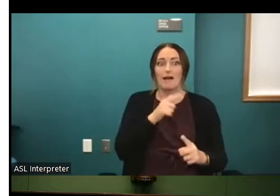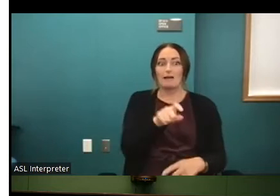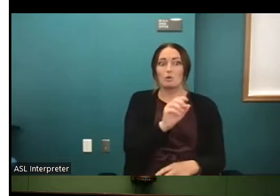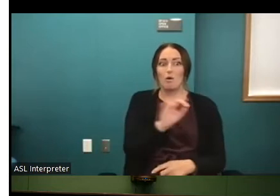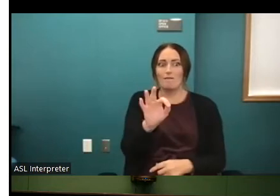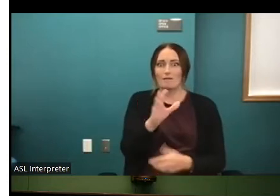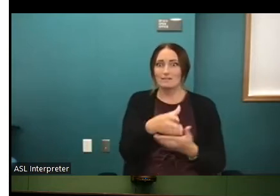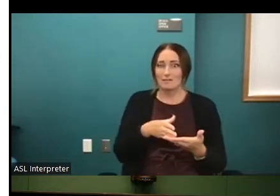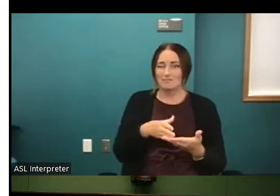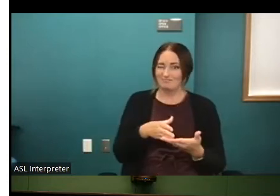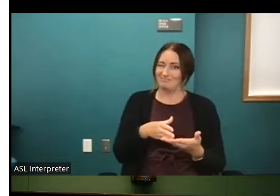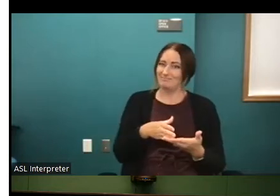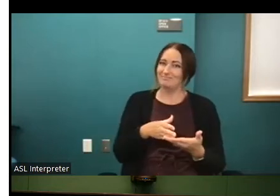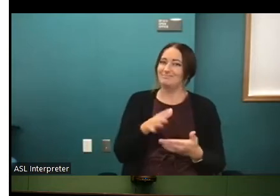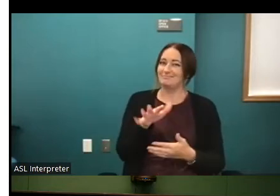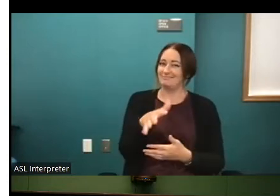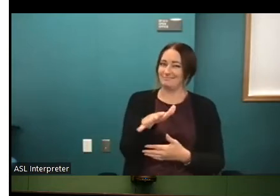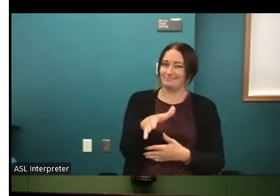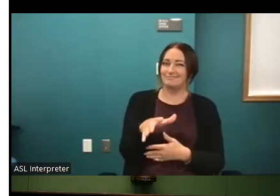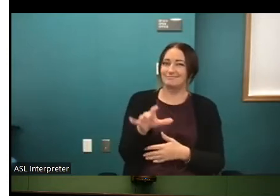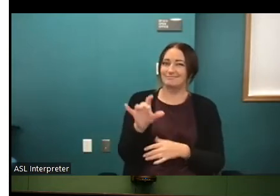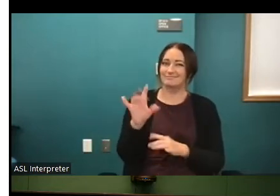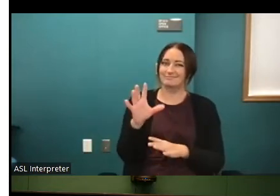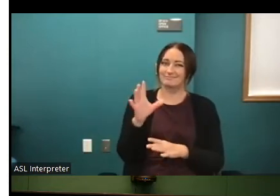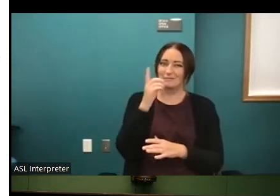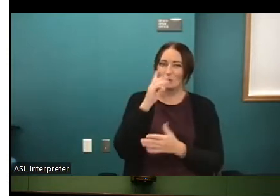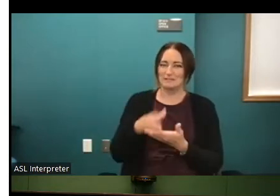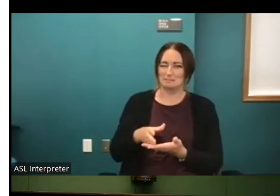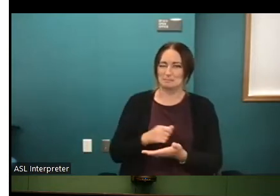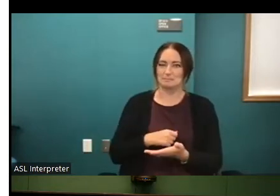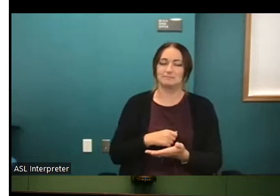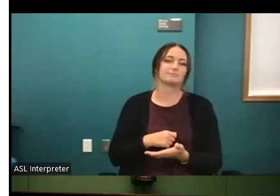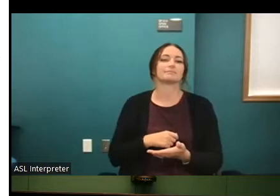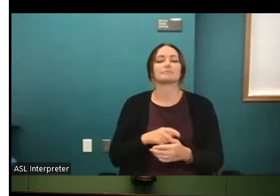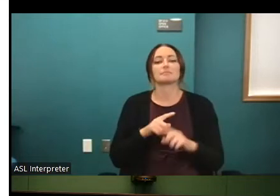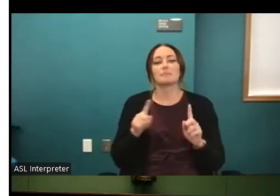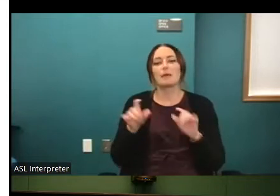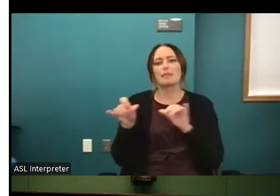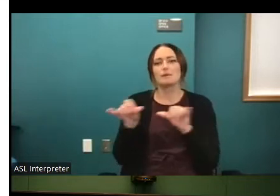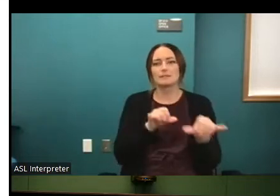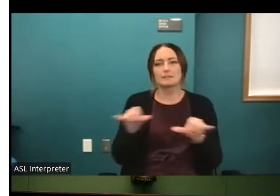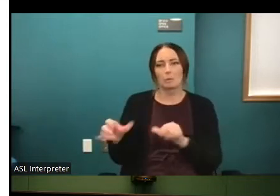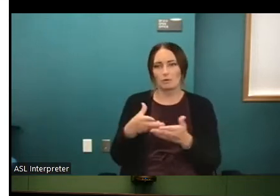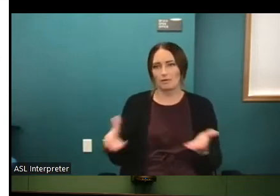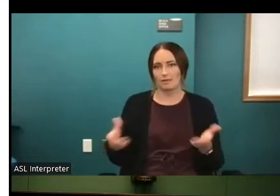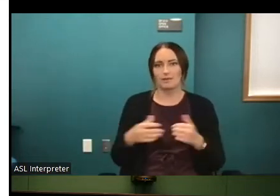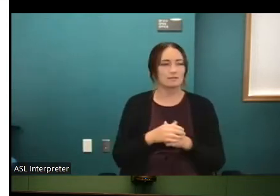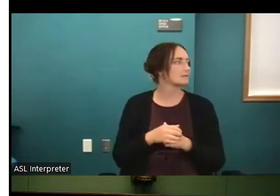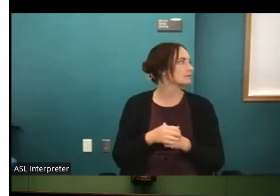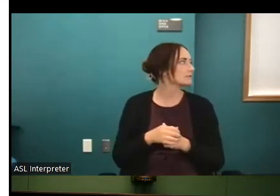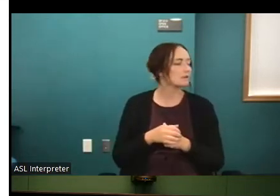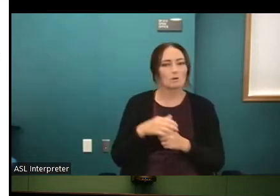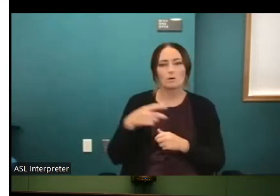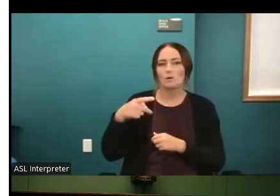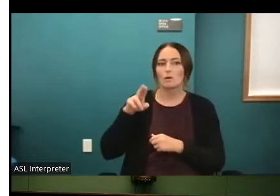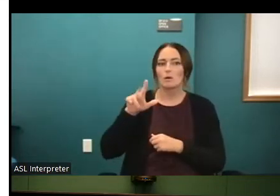really start coming out. So anyway, but these are similar things. Pulse width is something I didn't